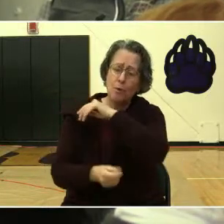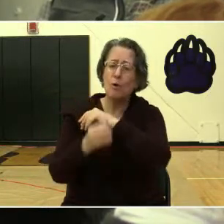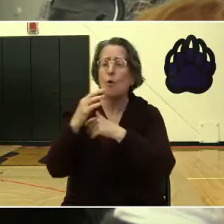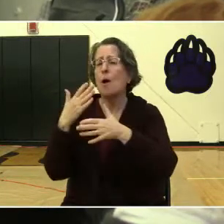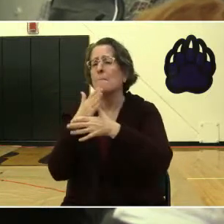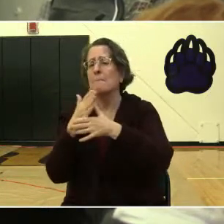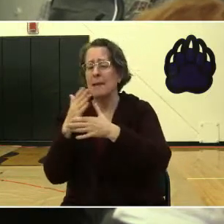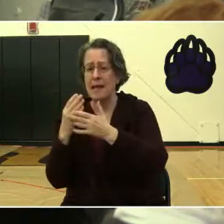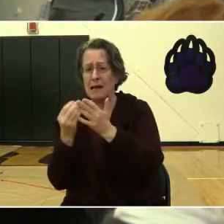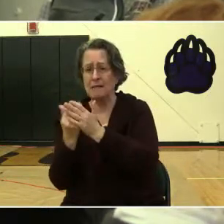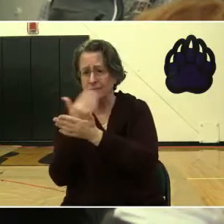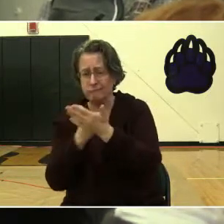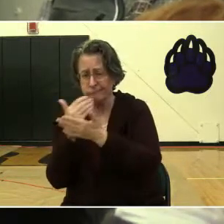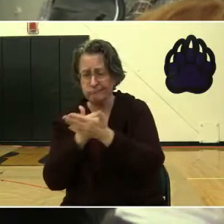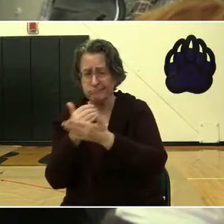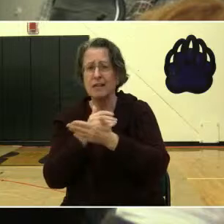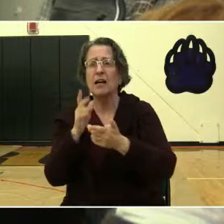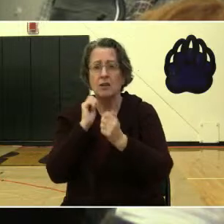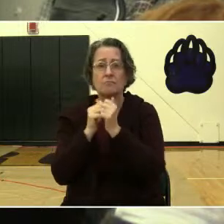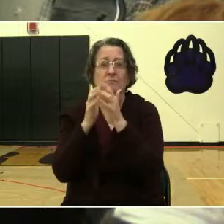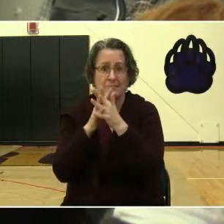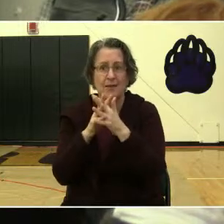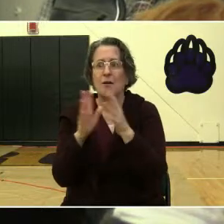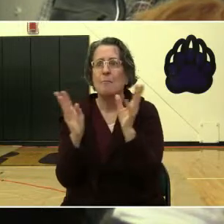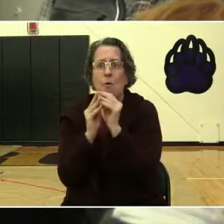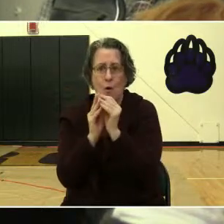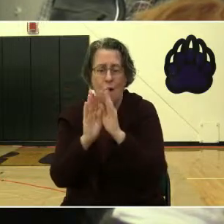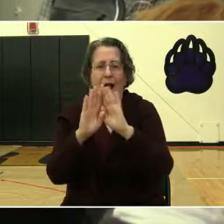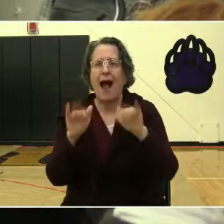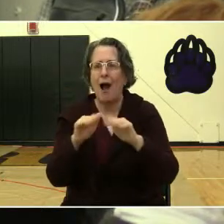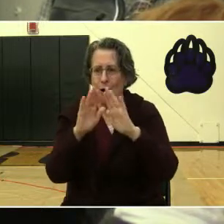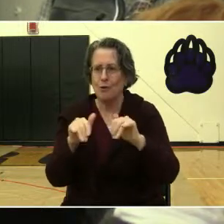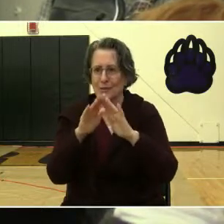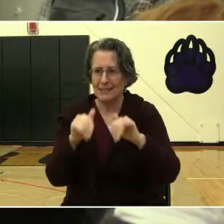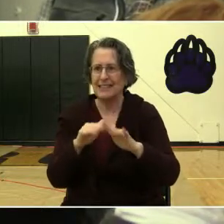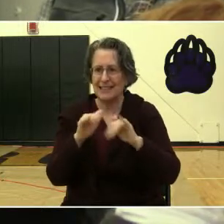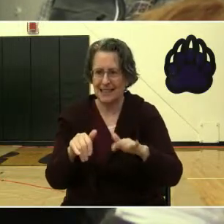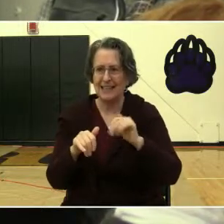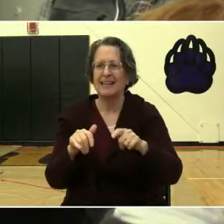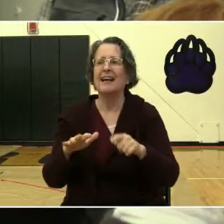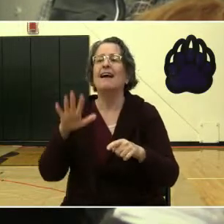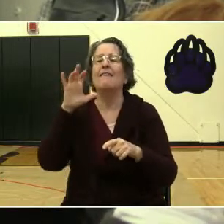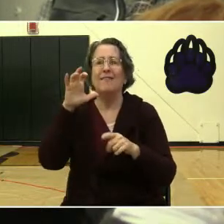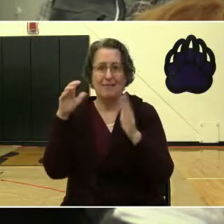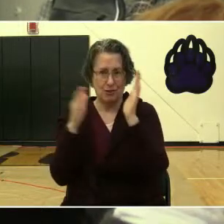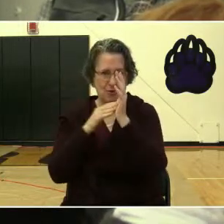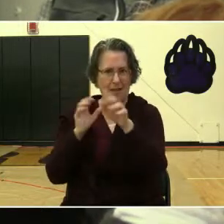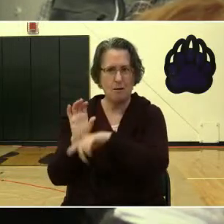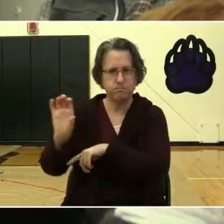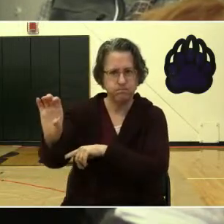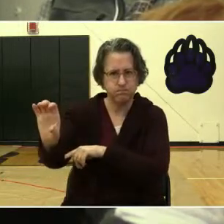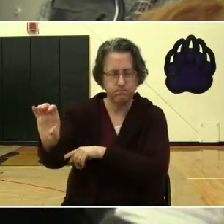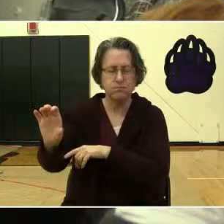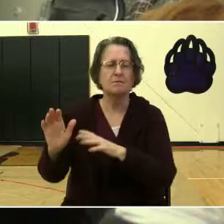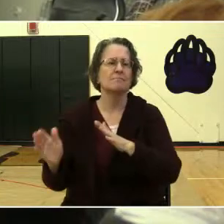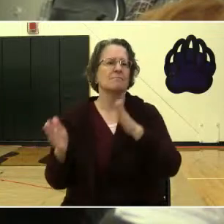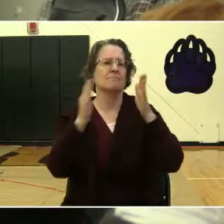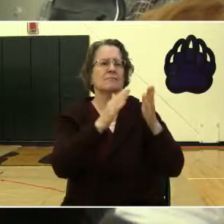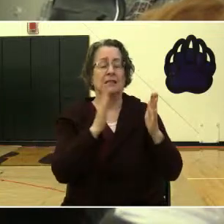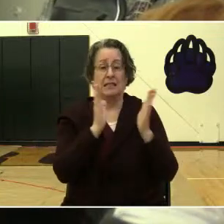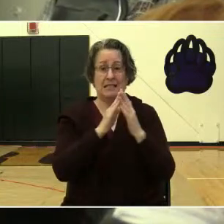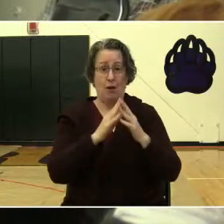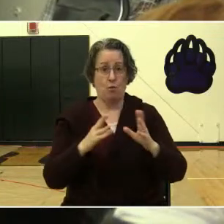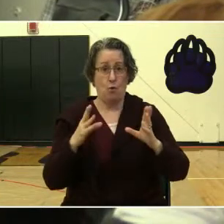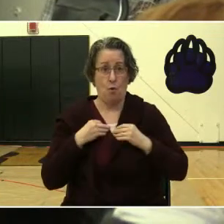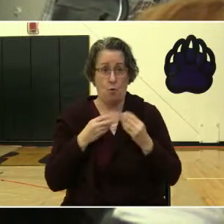of $500,000 the ARA budget had it at 250 and the other one was a town-owned land housing